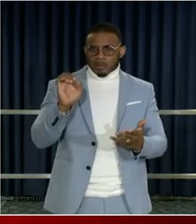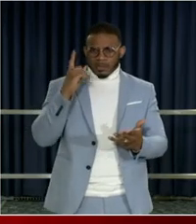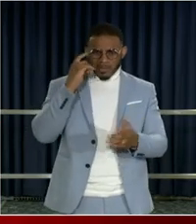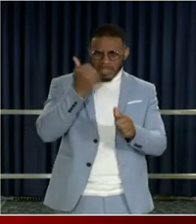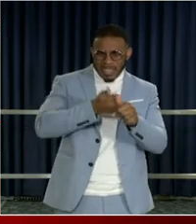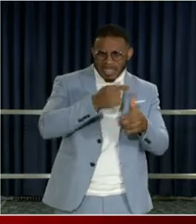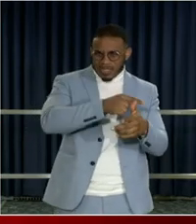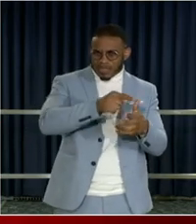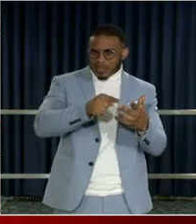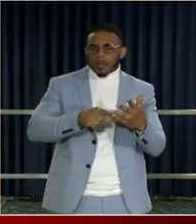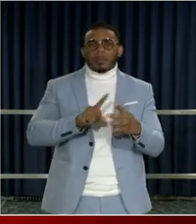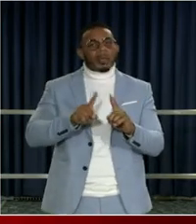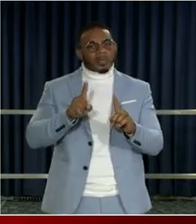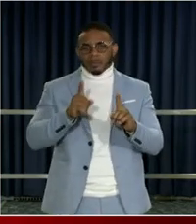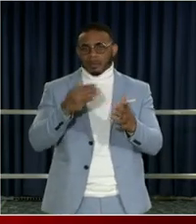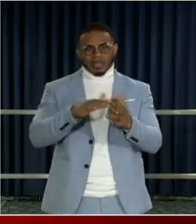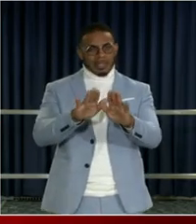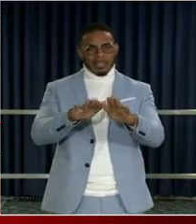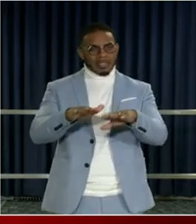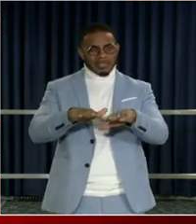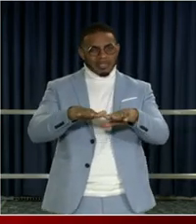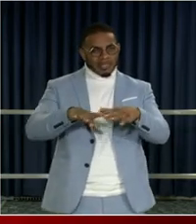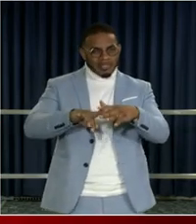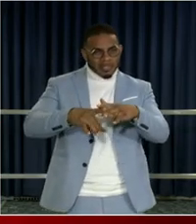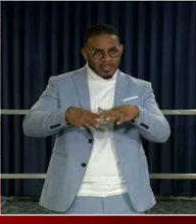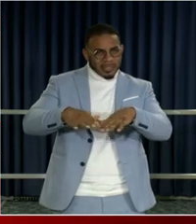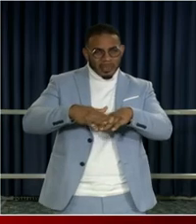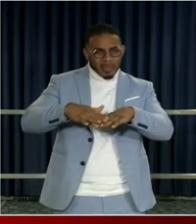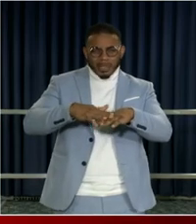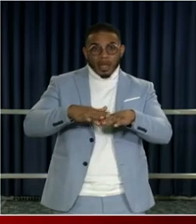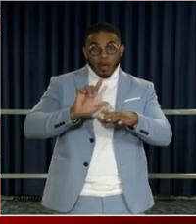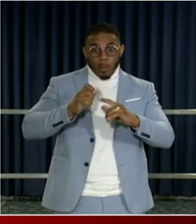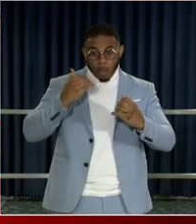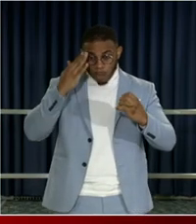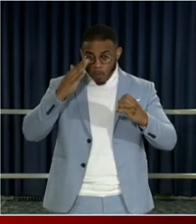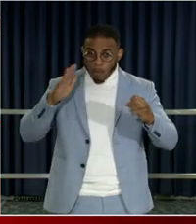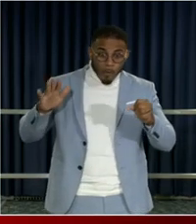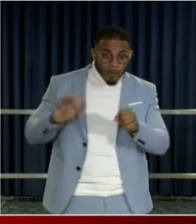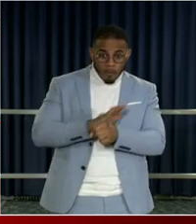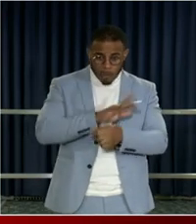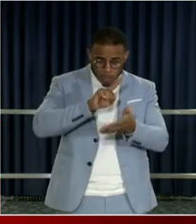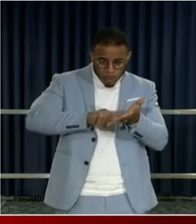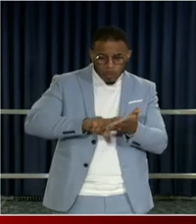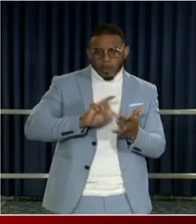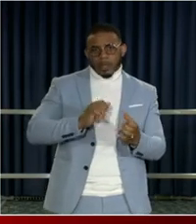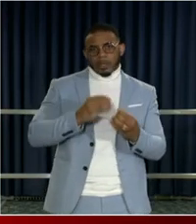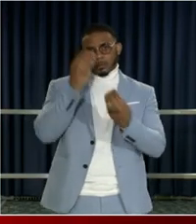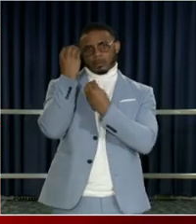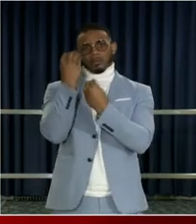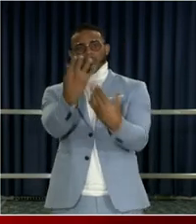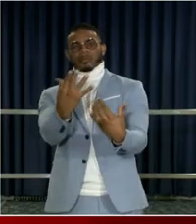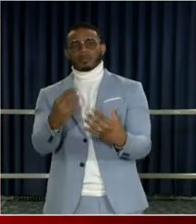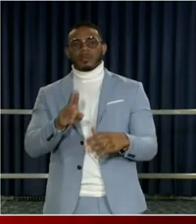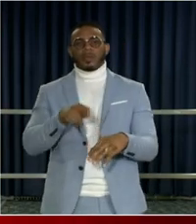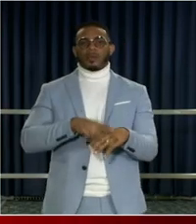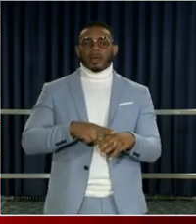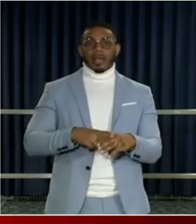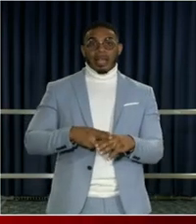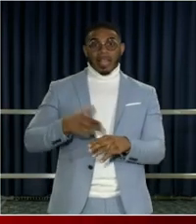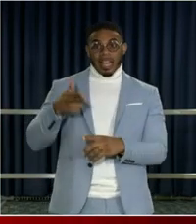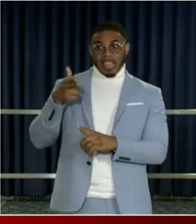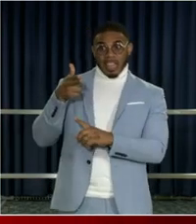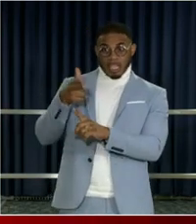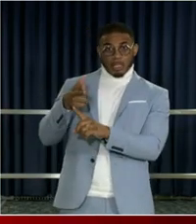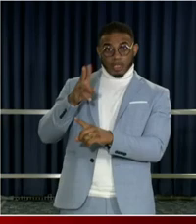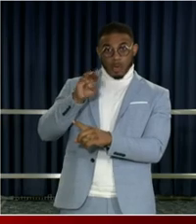for each of them, but again, that's very preliminary. Once we know, obviously we can relay that information. The